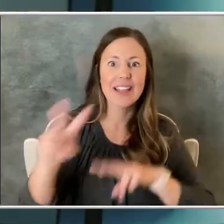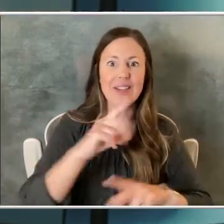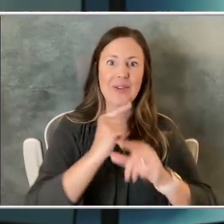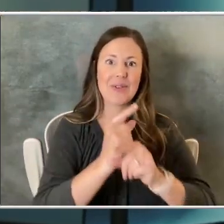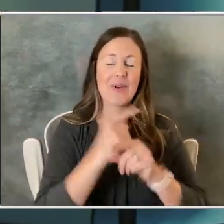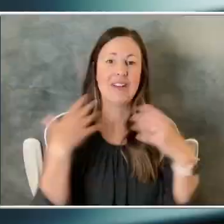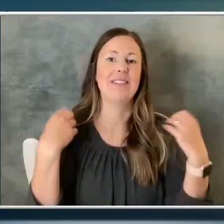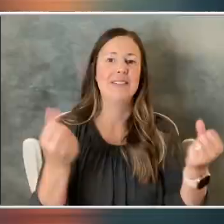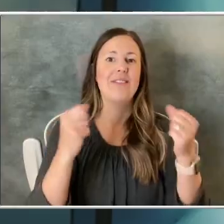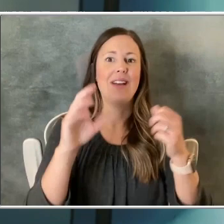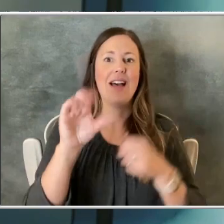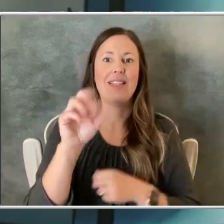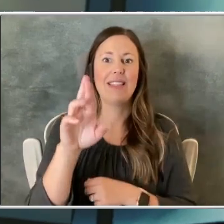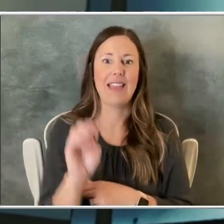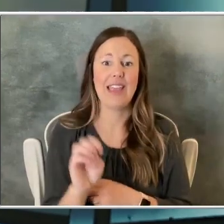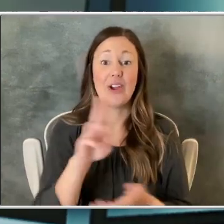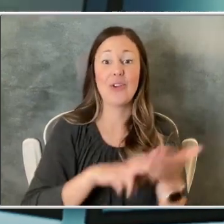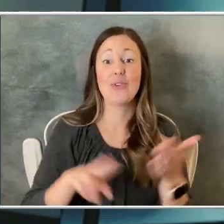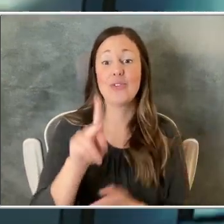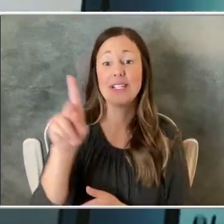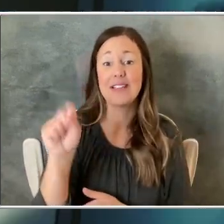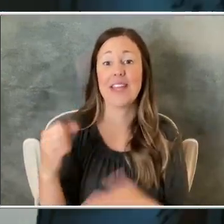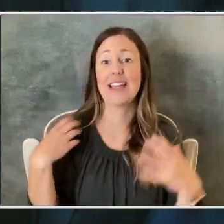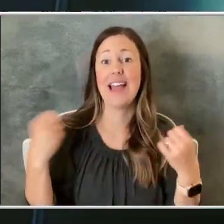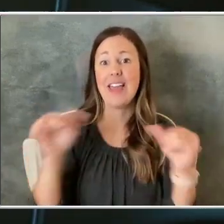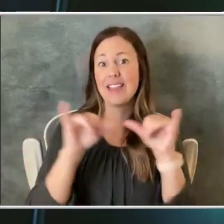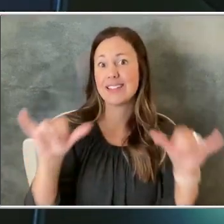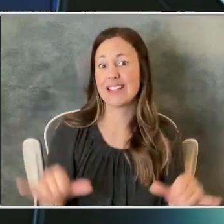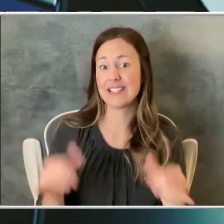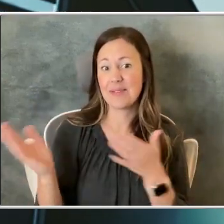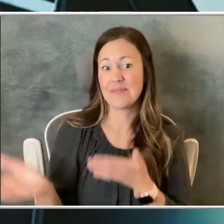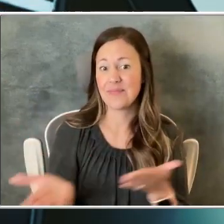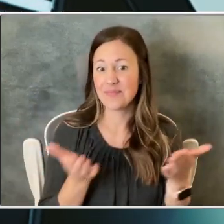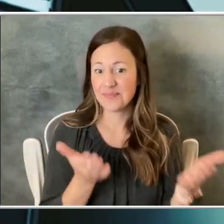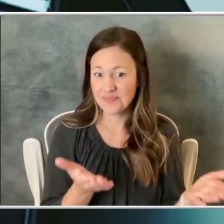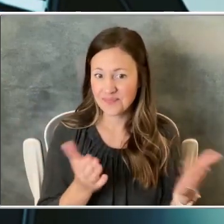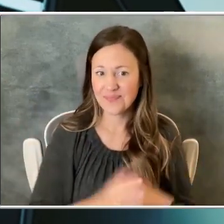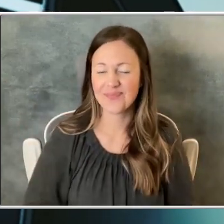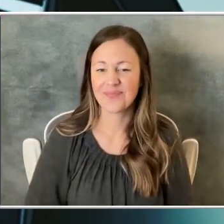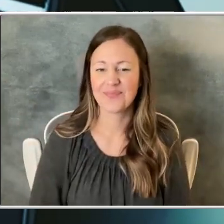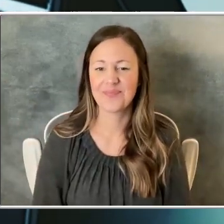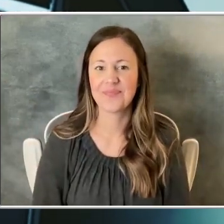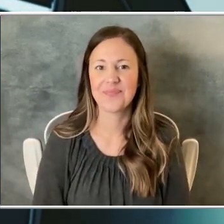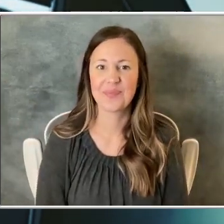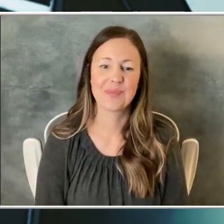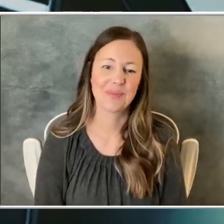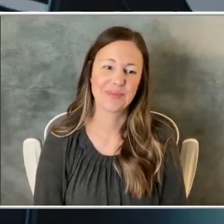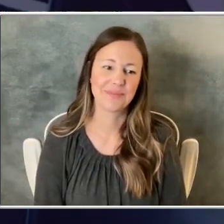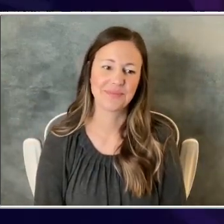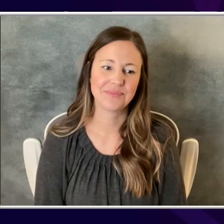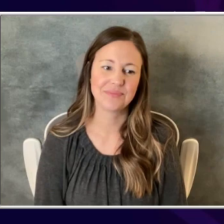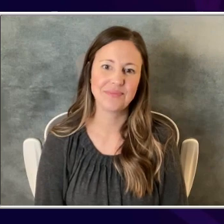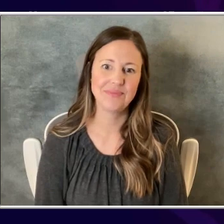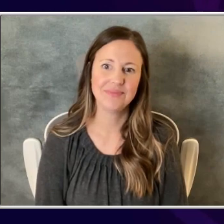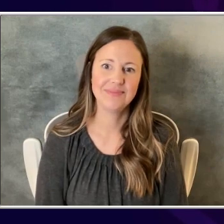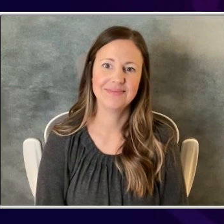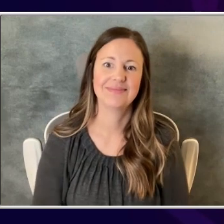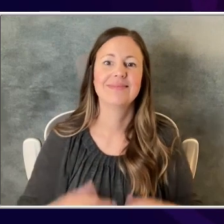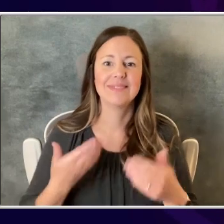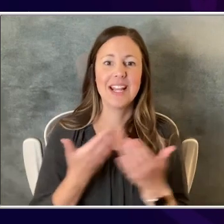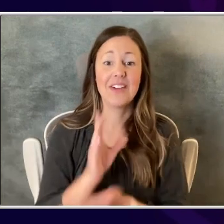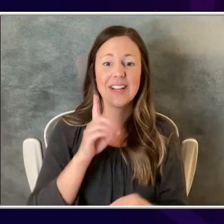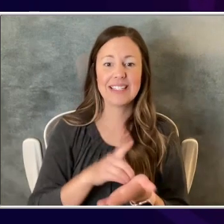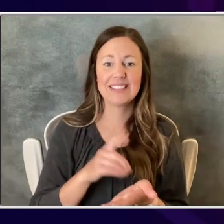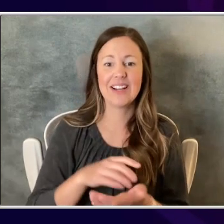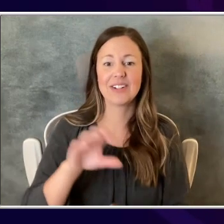at the University of Kansas Health System. Let's go behind the mask. All right, Dr. Sheldon, we're going